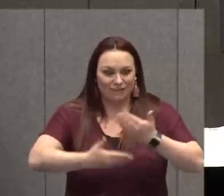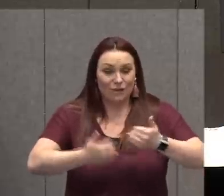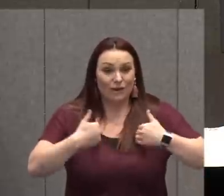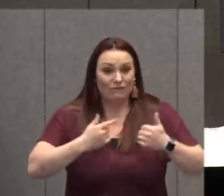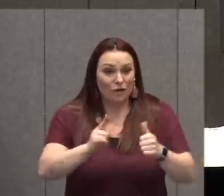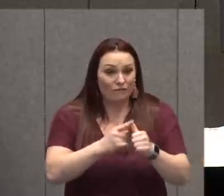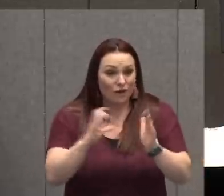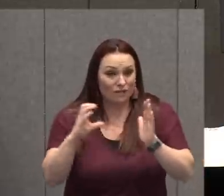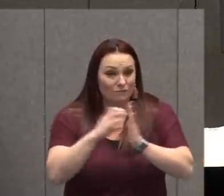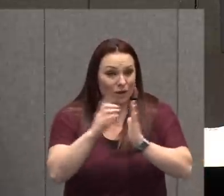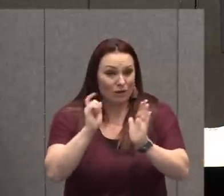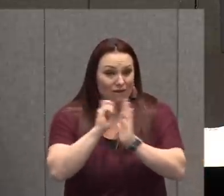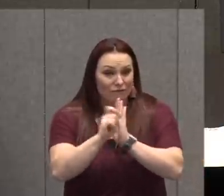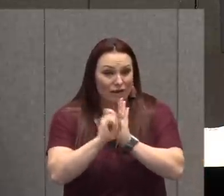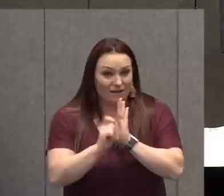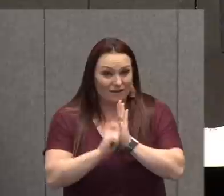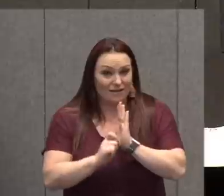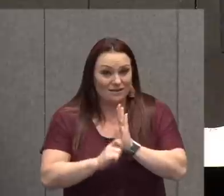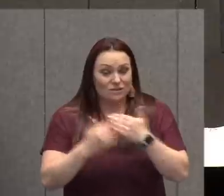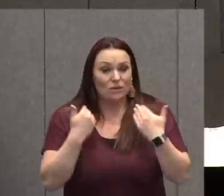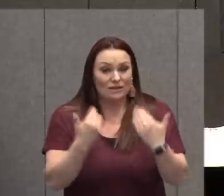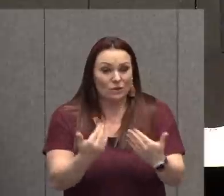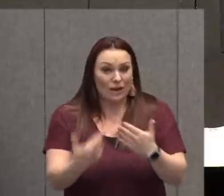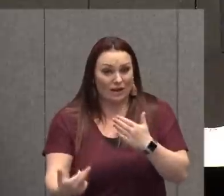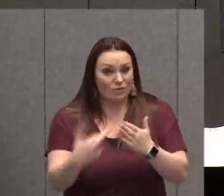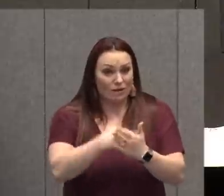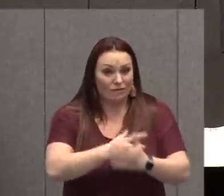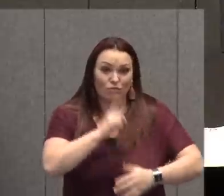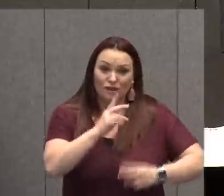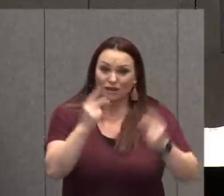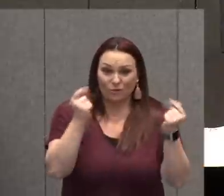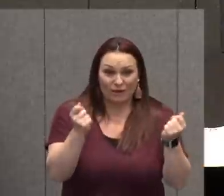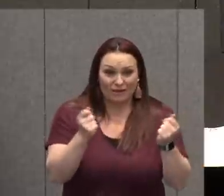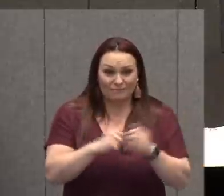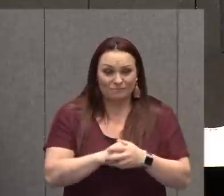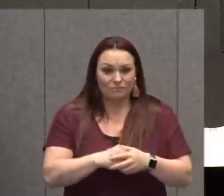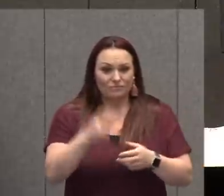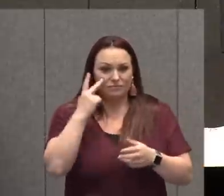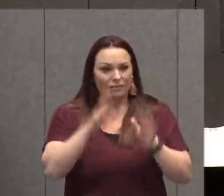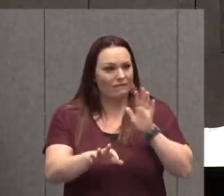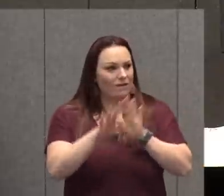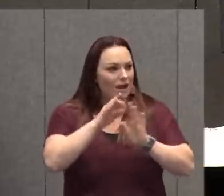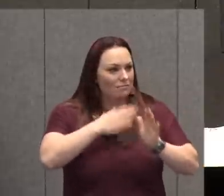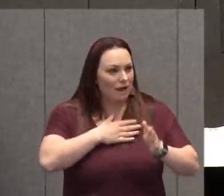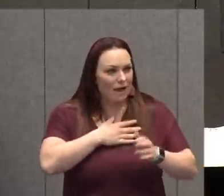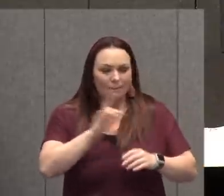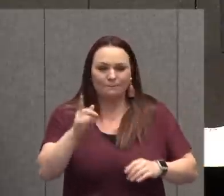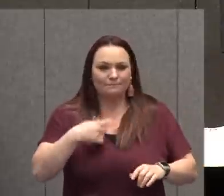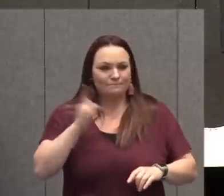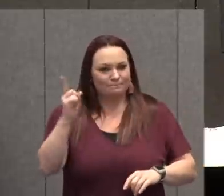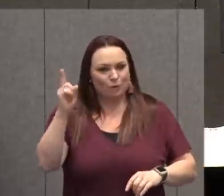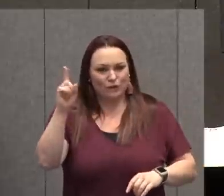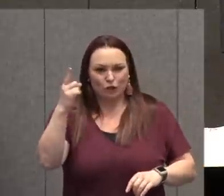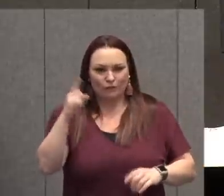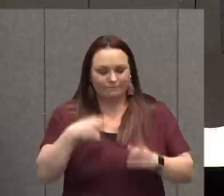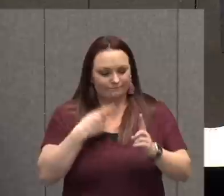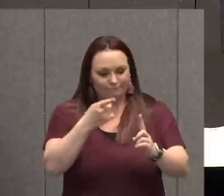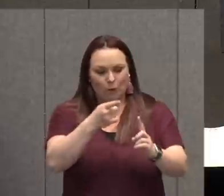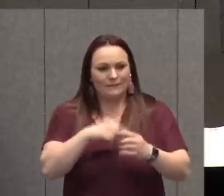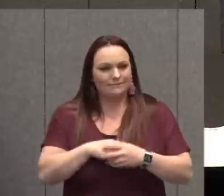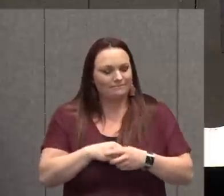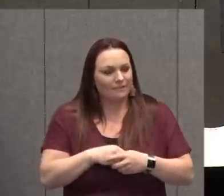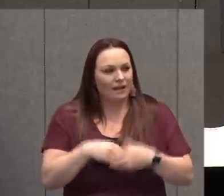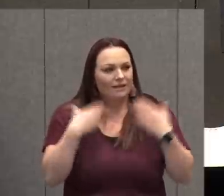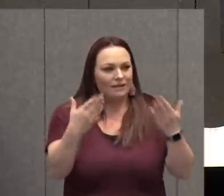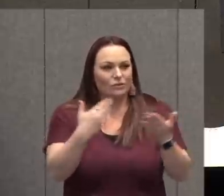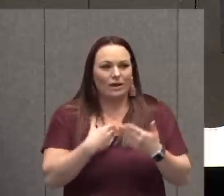first paragraph written. So let's just review really quickly. Let me see if I can find my pointer. Here's the pointer, and